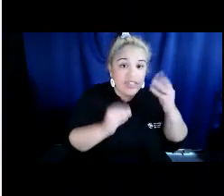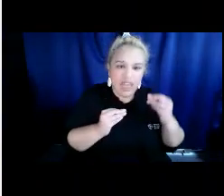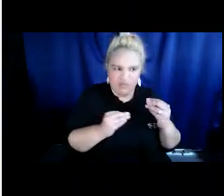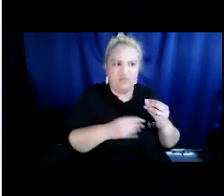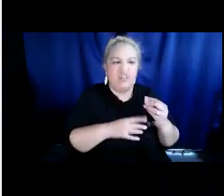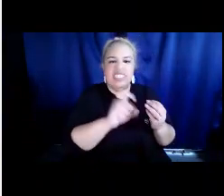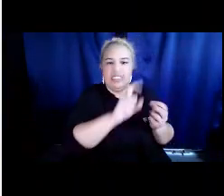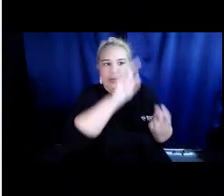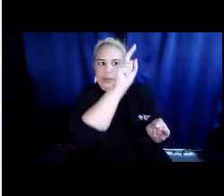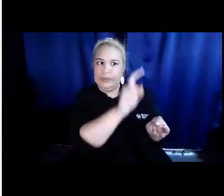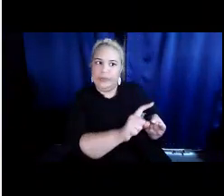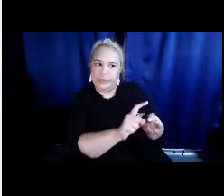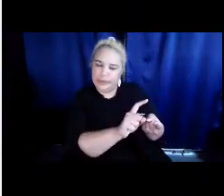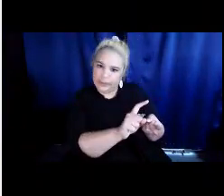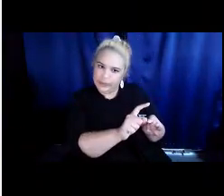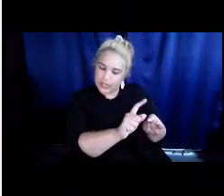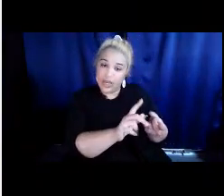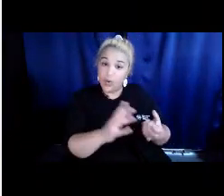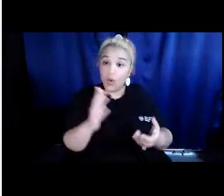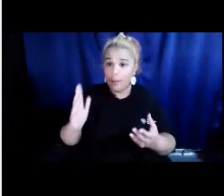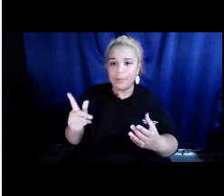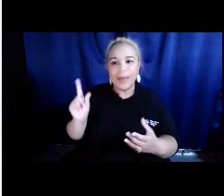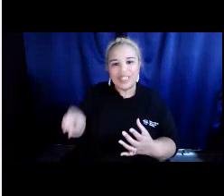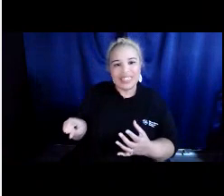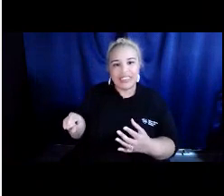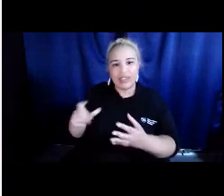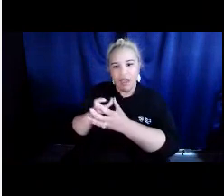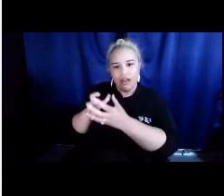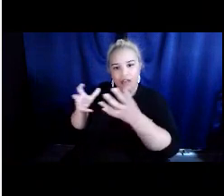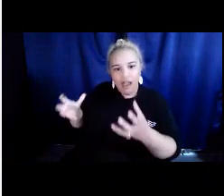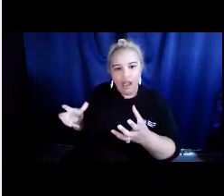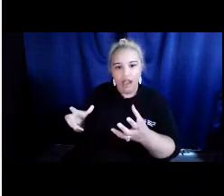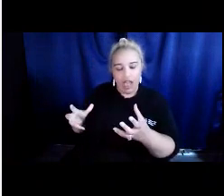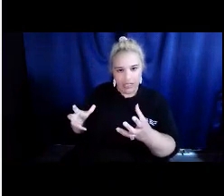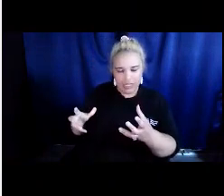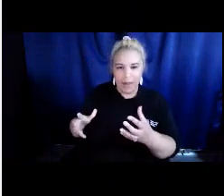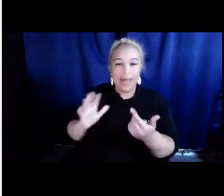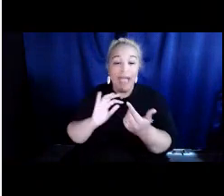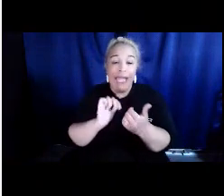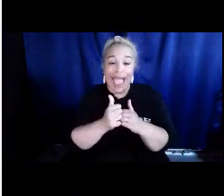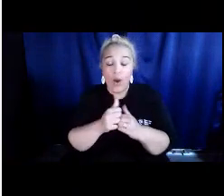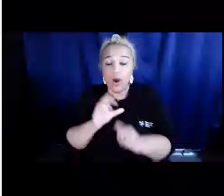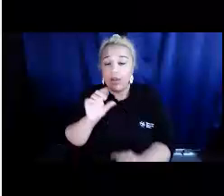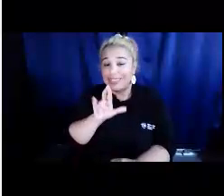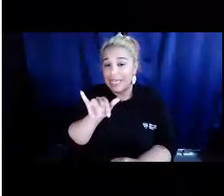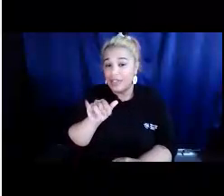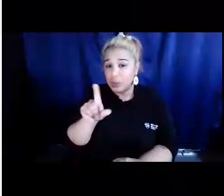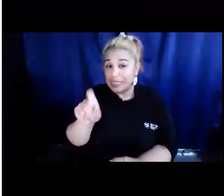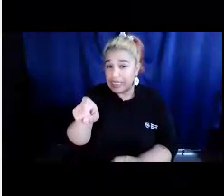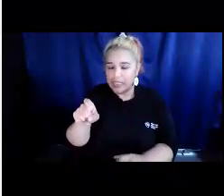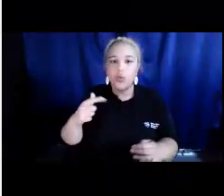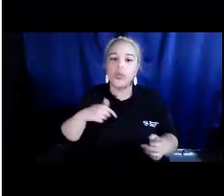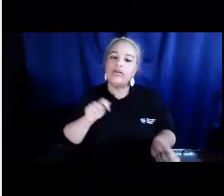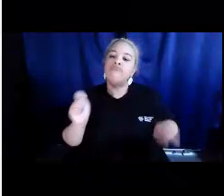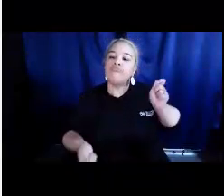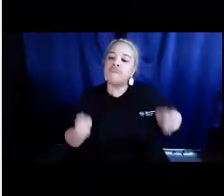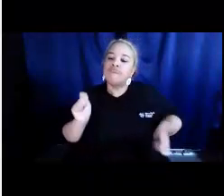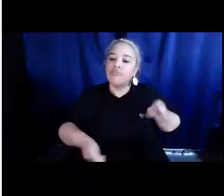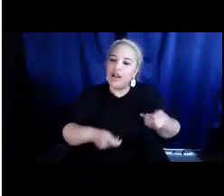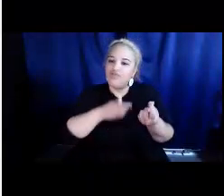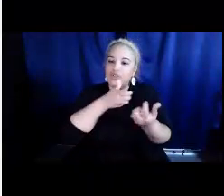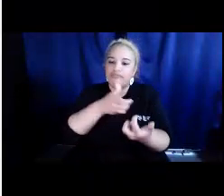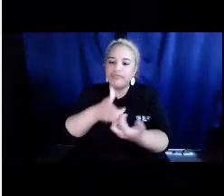prefers to work on a couch in a dimly lit space. We all manage our sensory needs daily. Tanya, let's go ahead and ask our